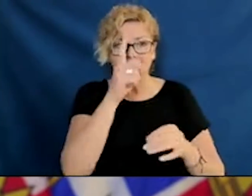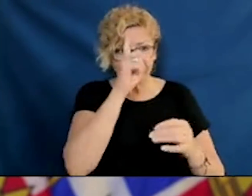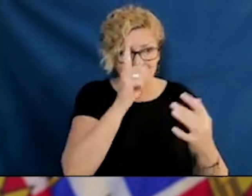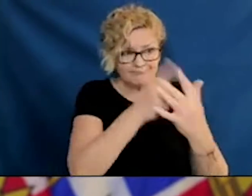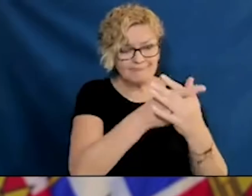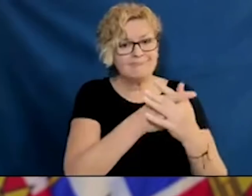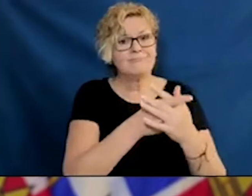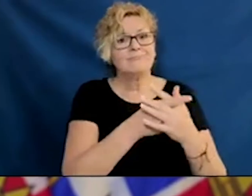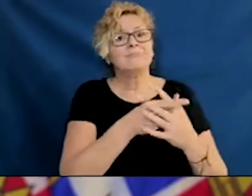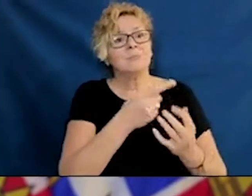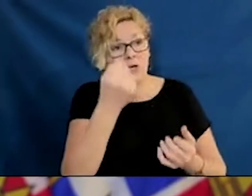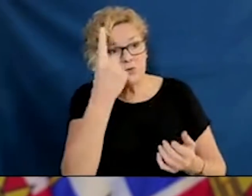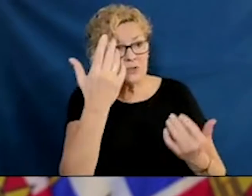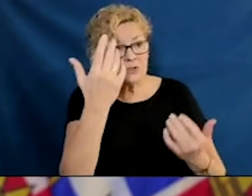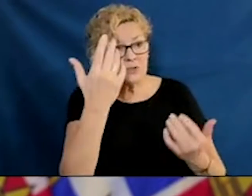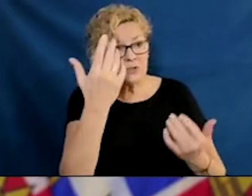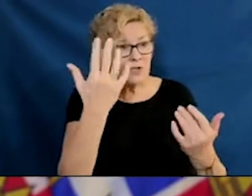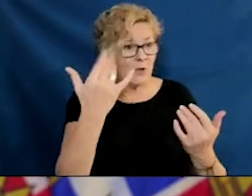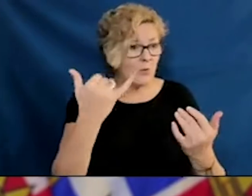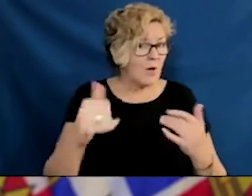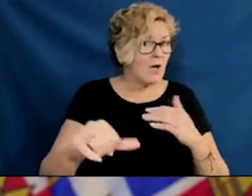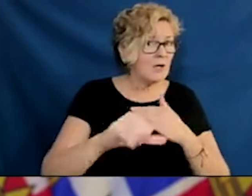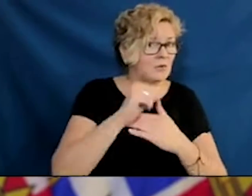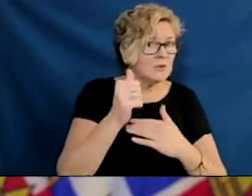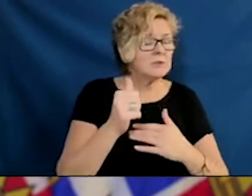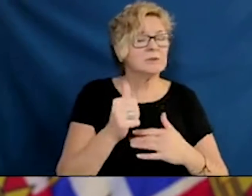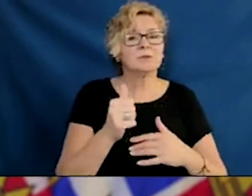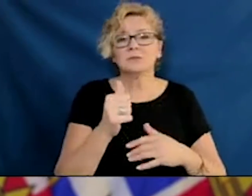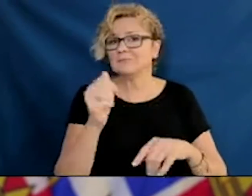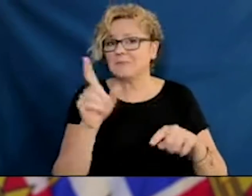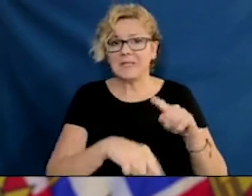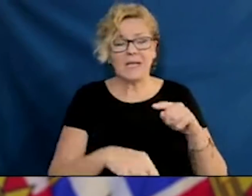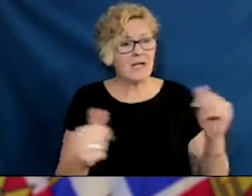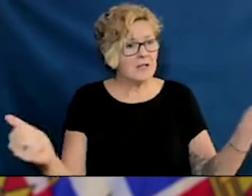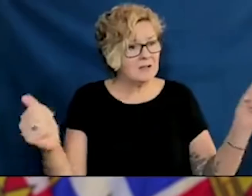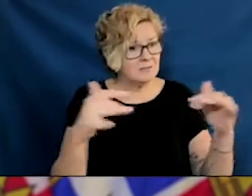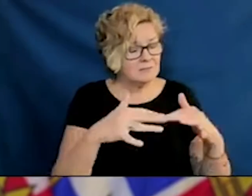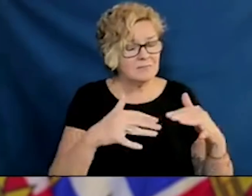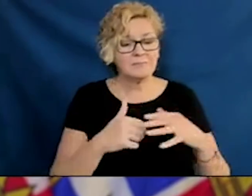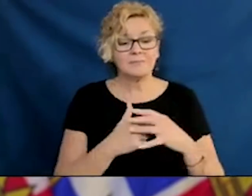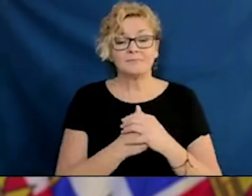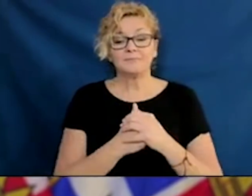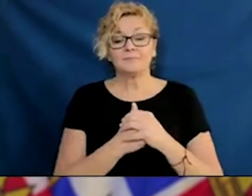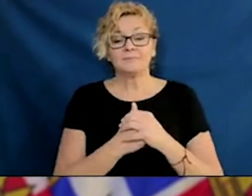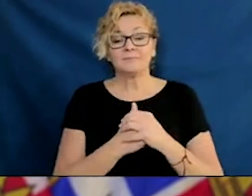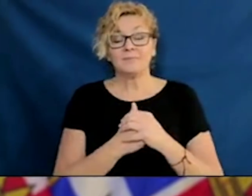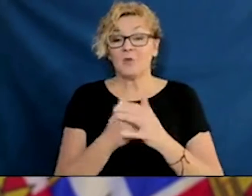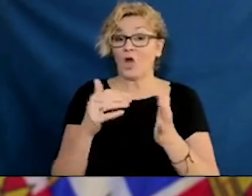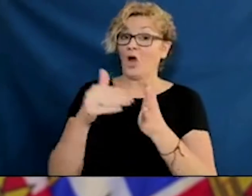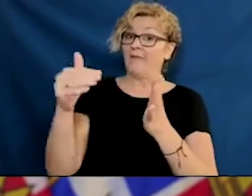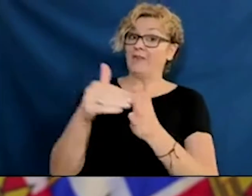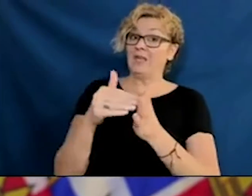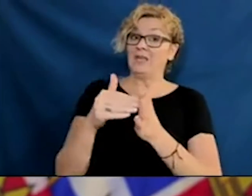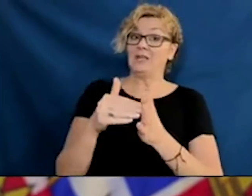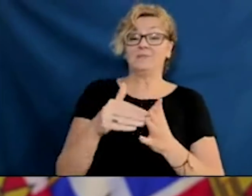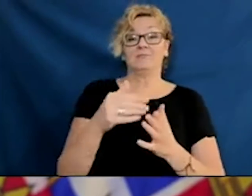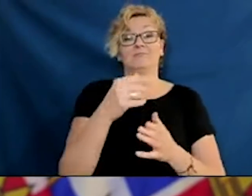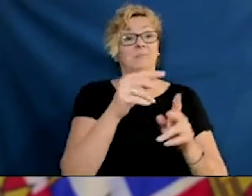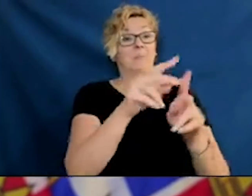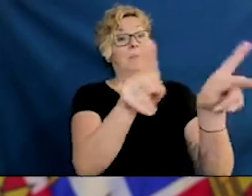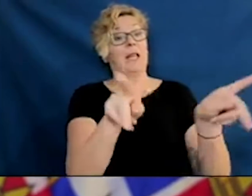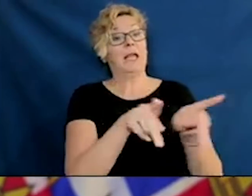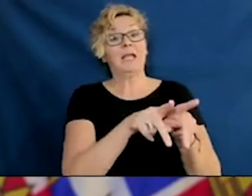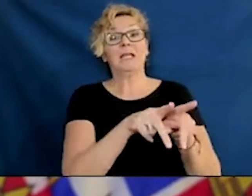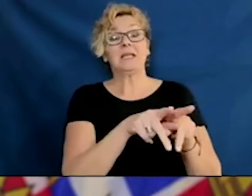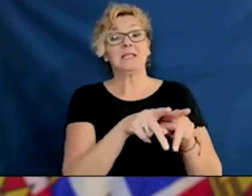these reports is that in many cases there were very good plans put in place, but later in the